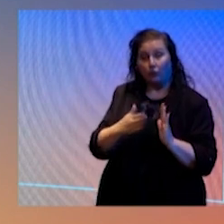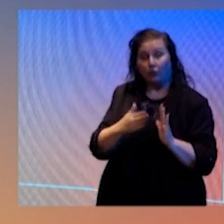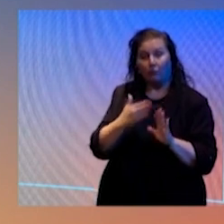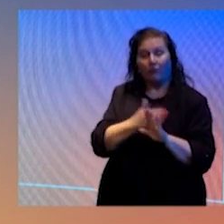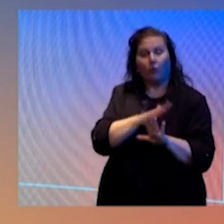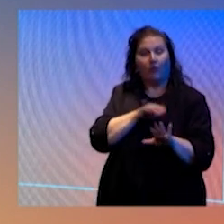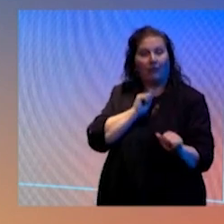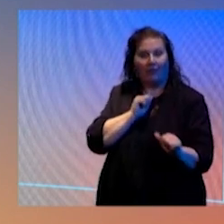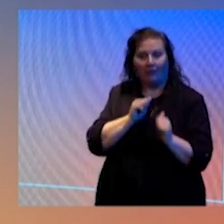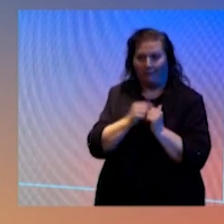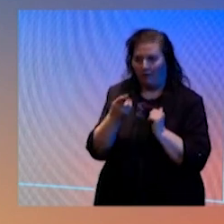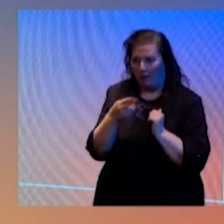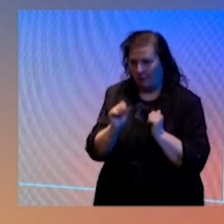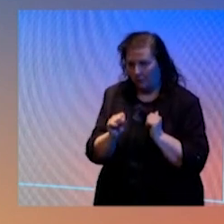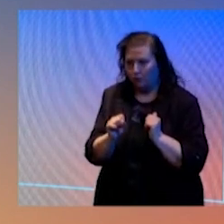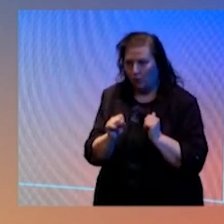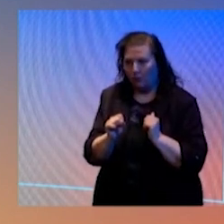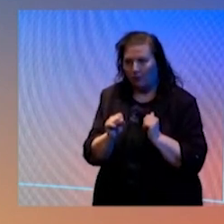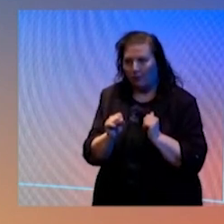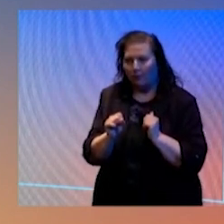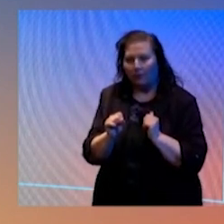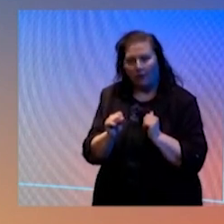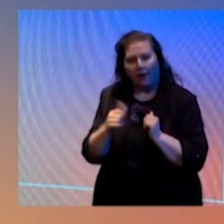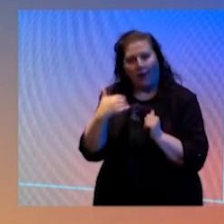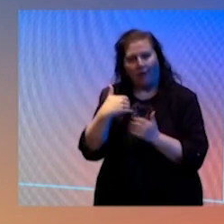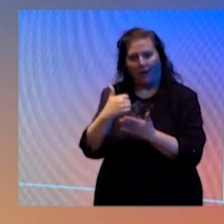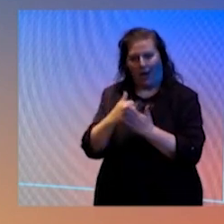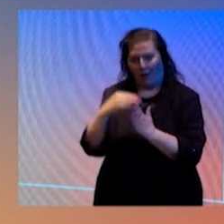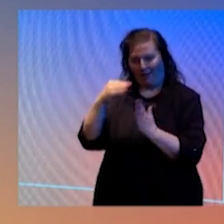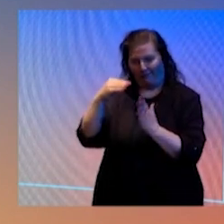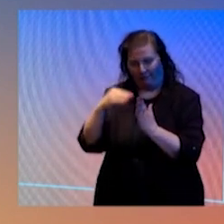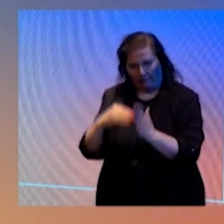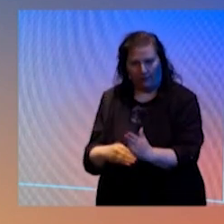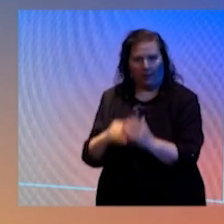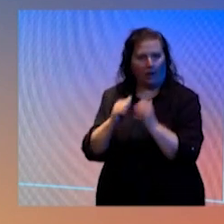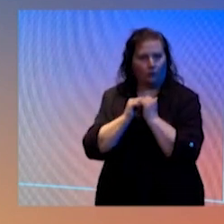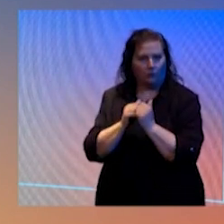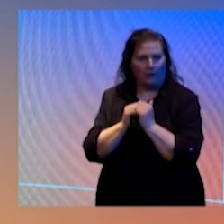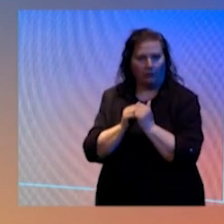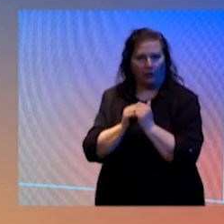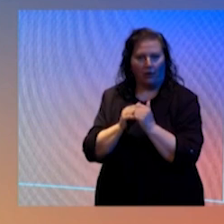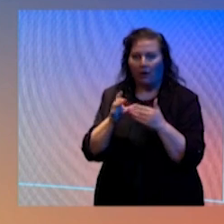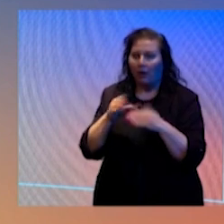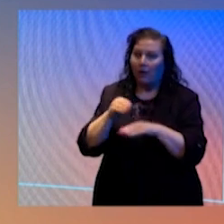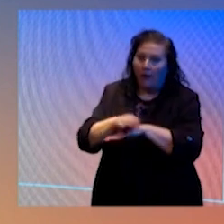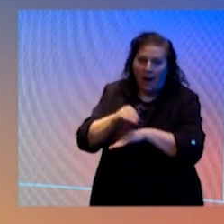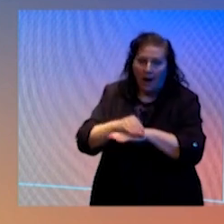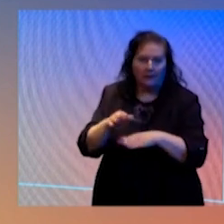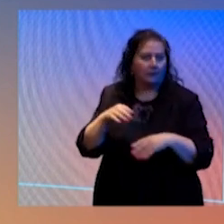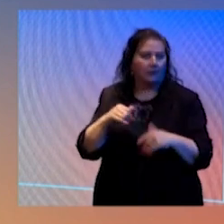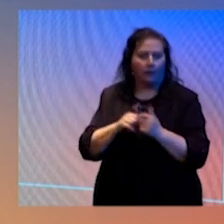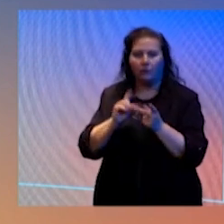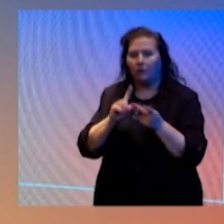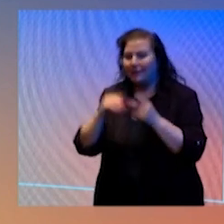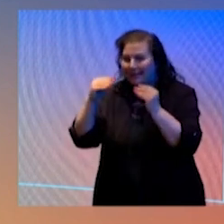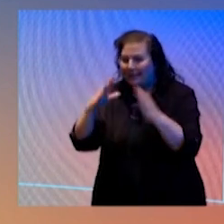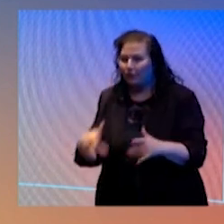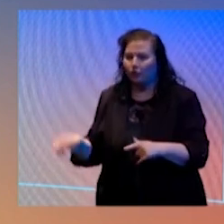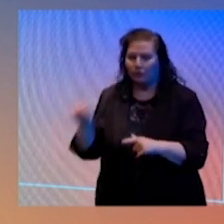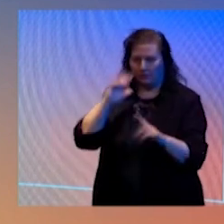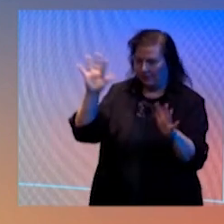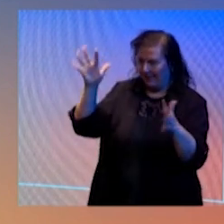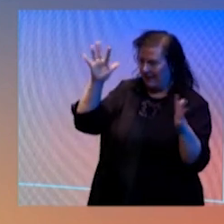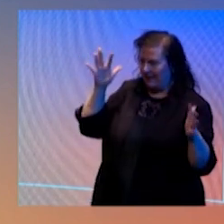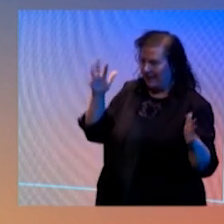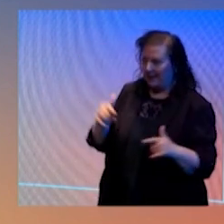leave high school will have had help in filling it out. Guidance counselors, teachers, other parents. Let's make